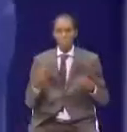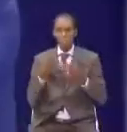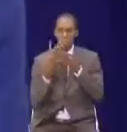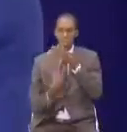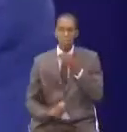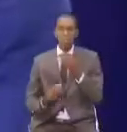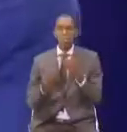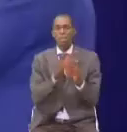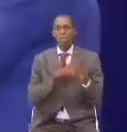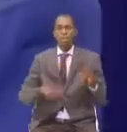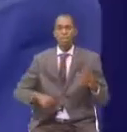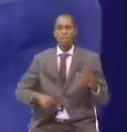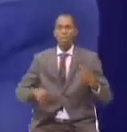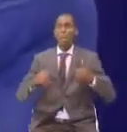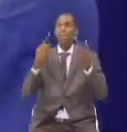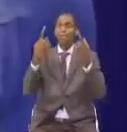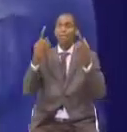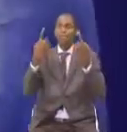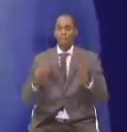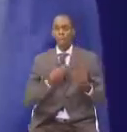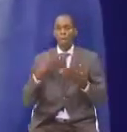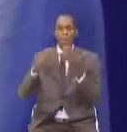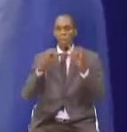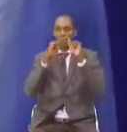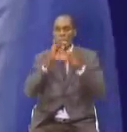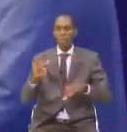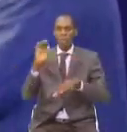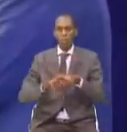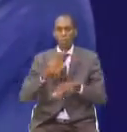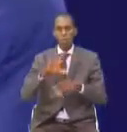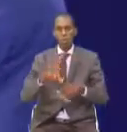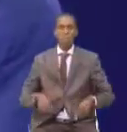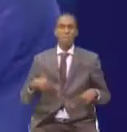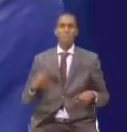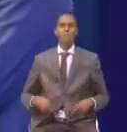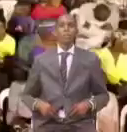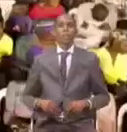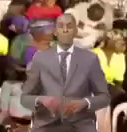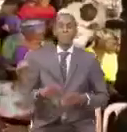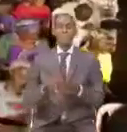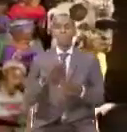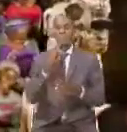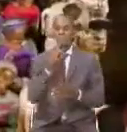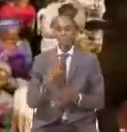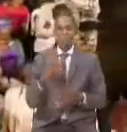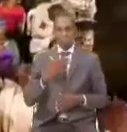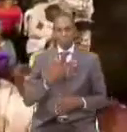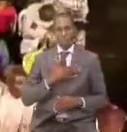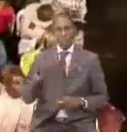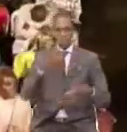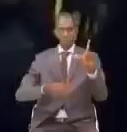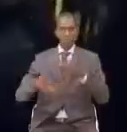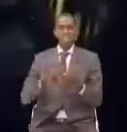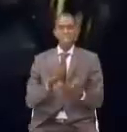has come and is bringing blessing upon your life. It is mine. I said it